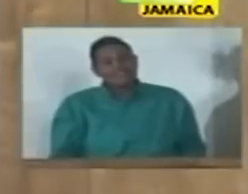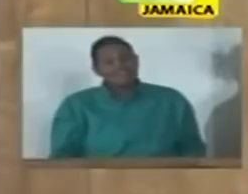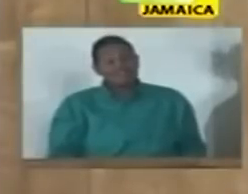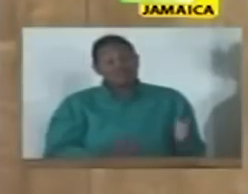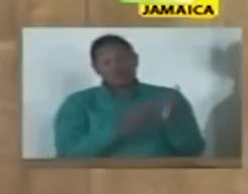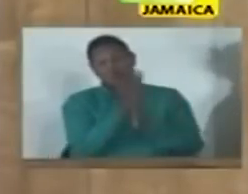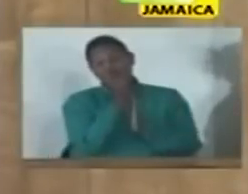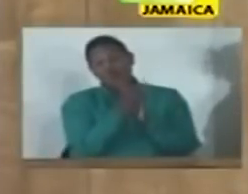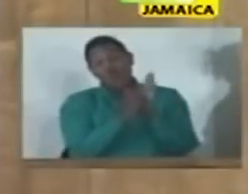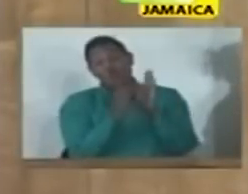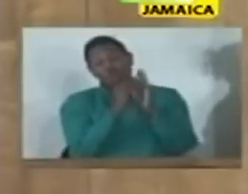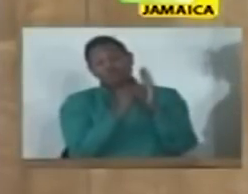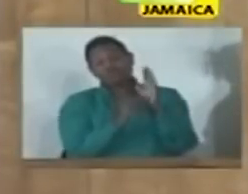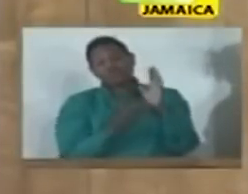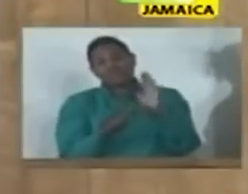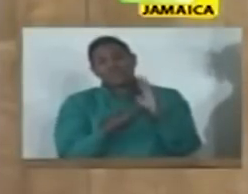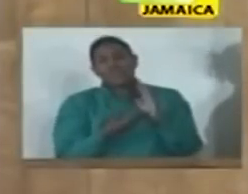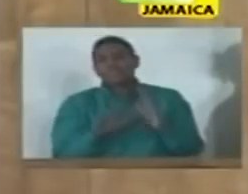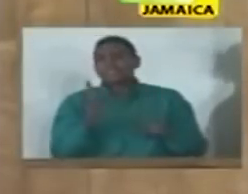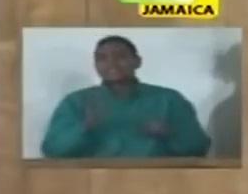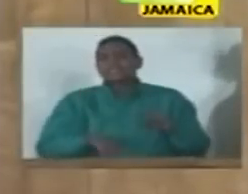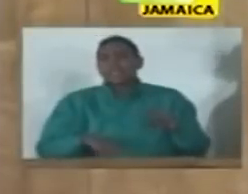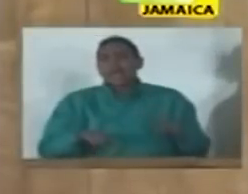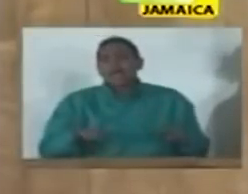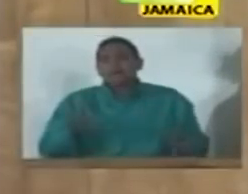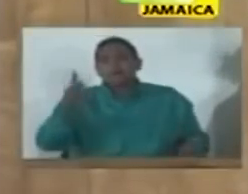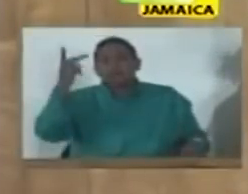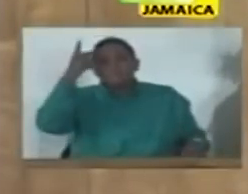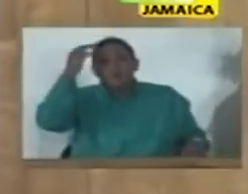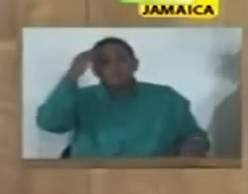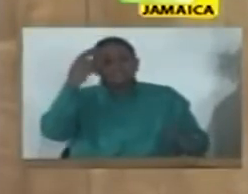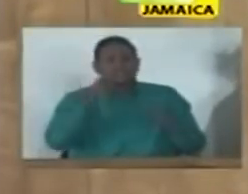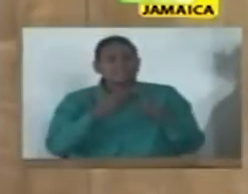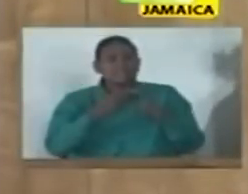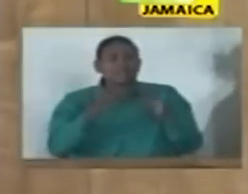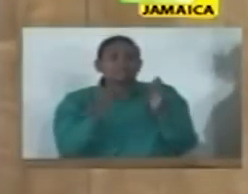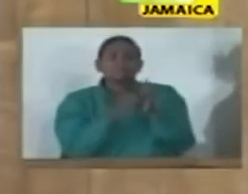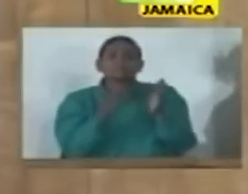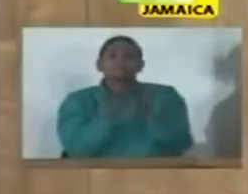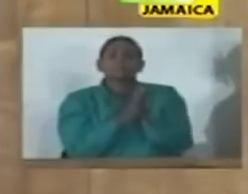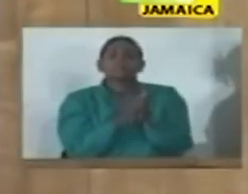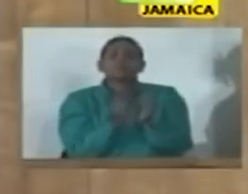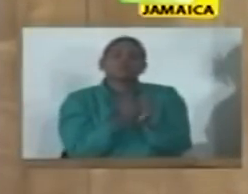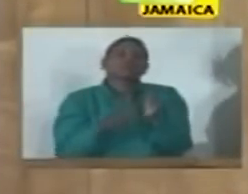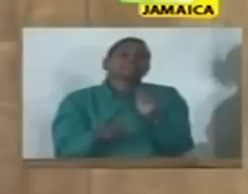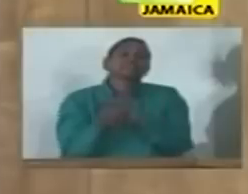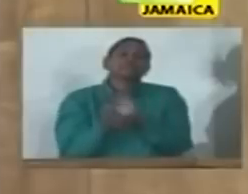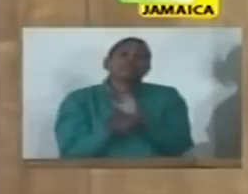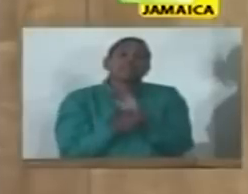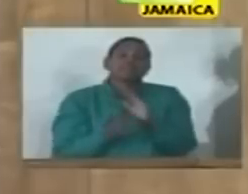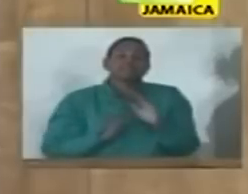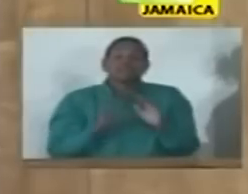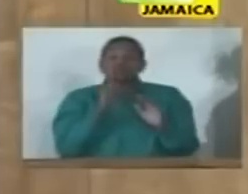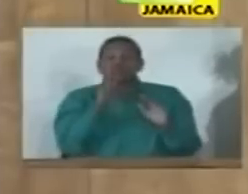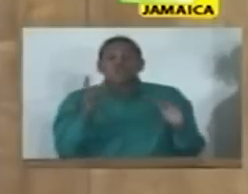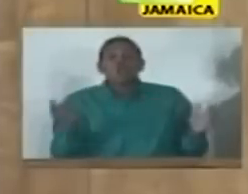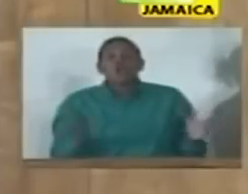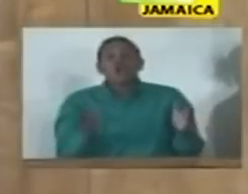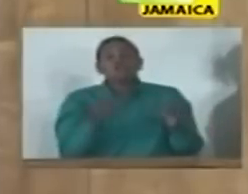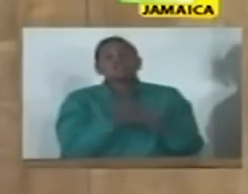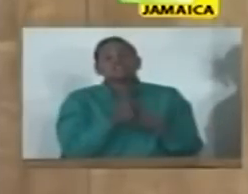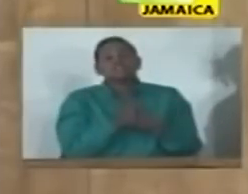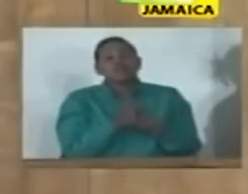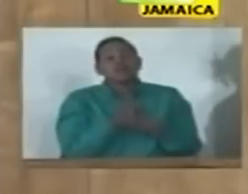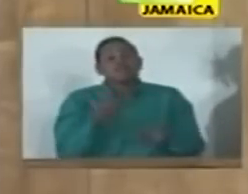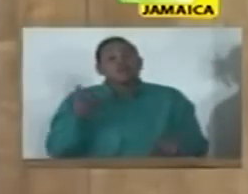be that the Prime Minister name is associated with this bill. So I urge, don't know if he's back